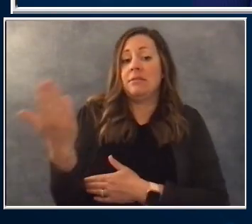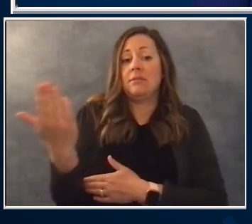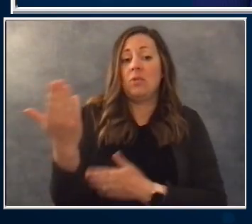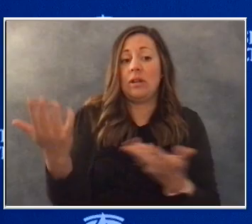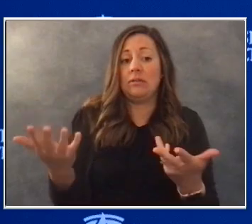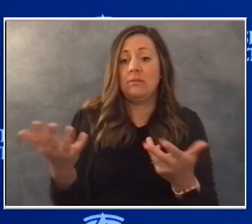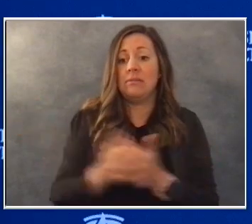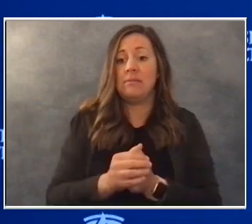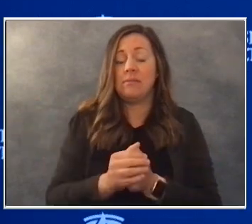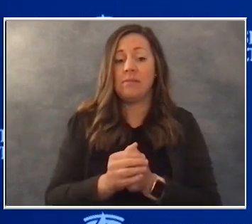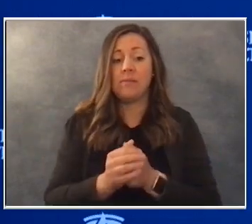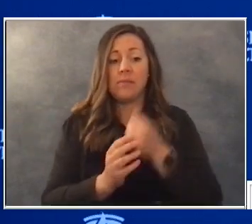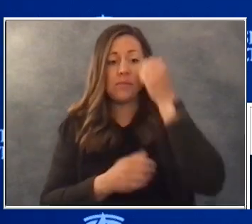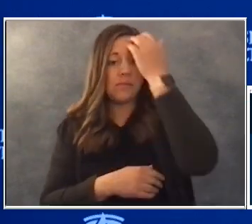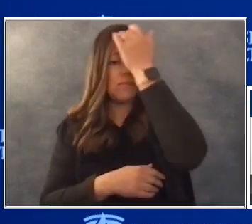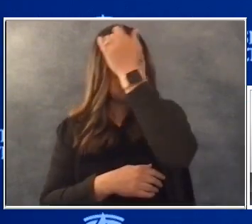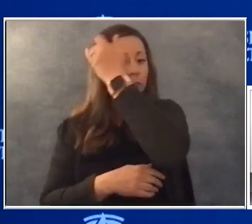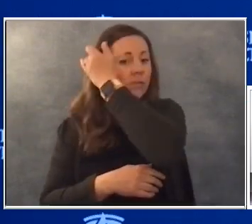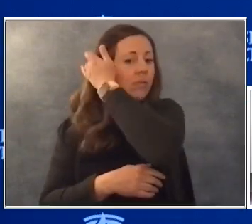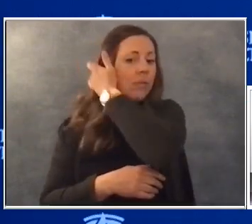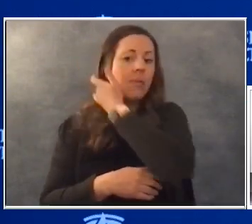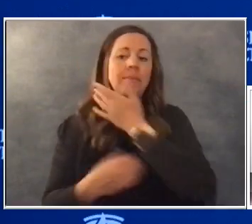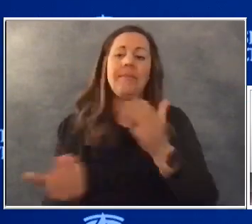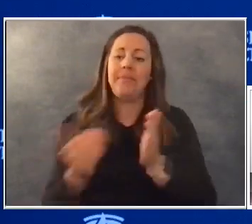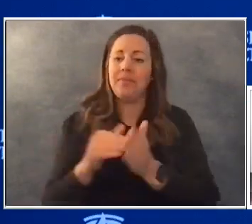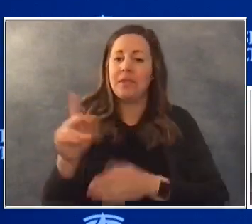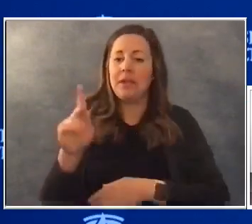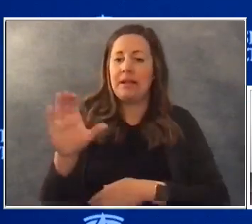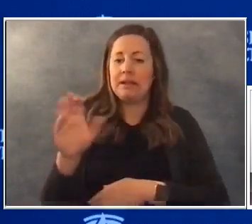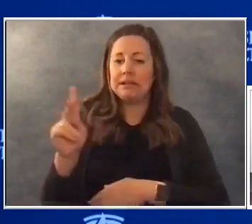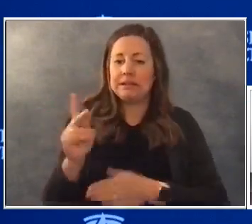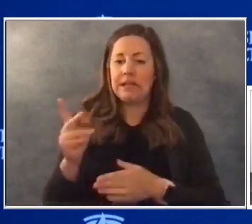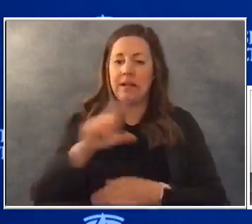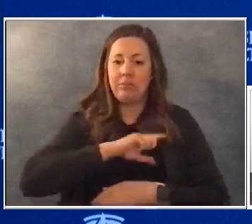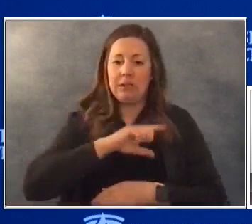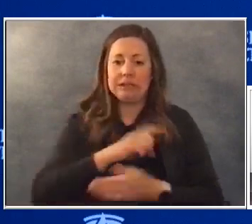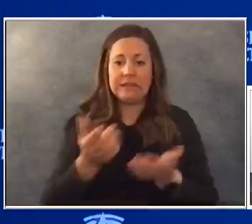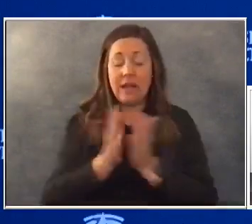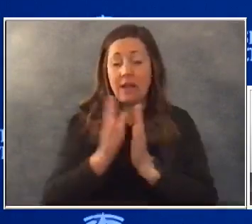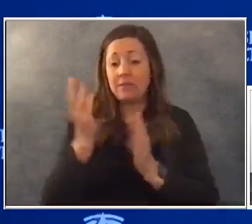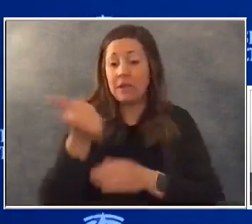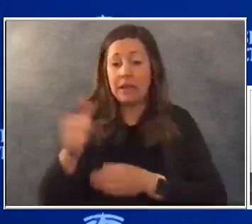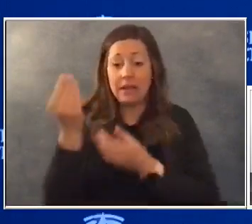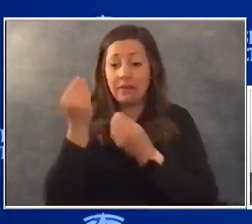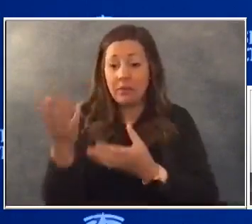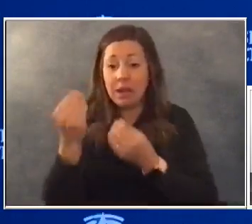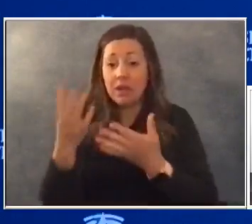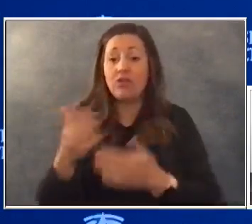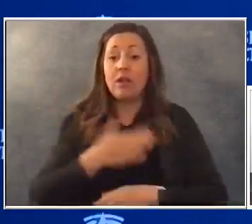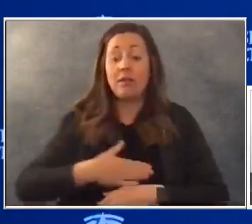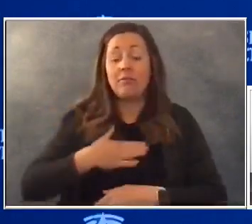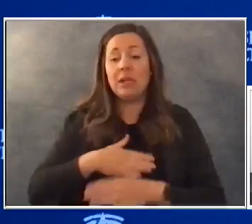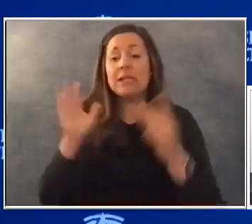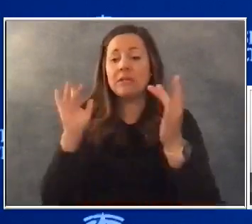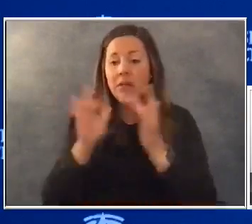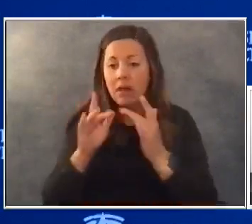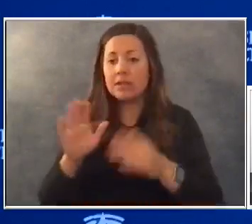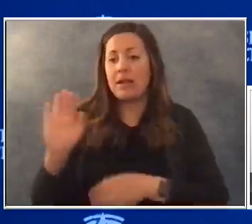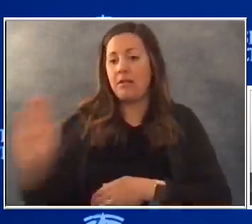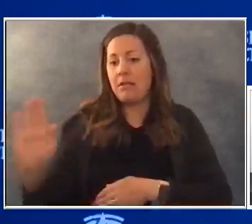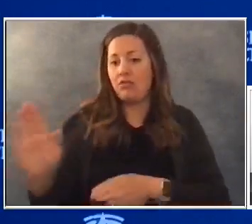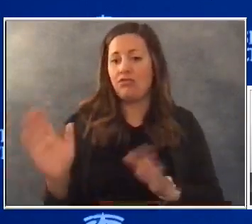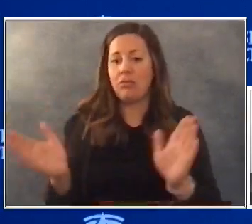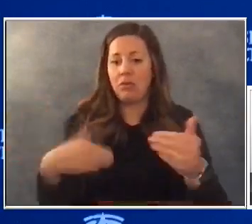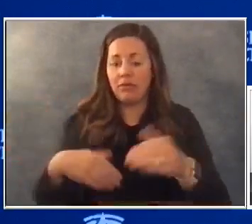know, again, the KCK police have asked that if there's any information on this shooting, please contact the Kansas City, Kansas Police